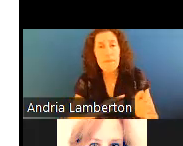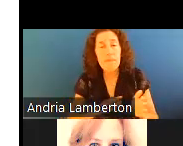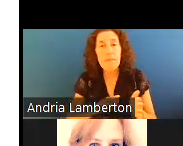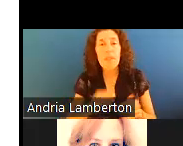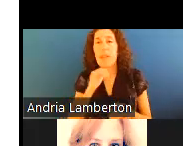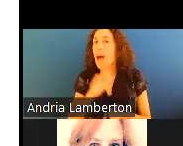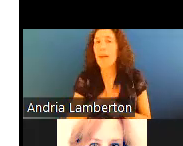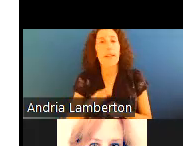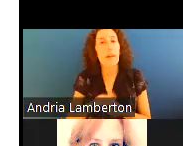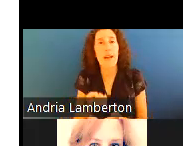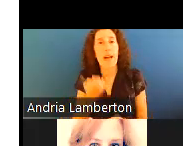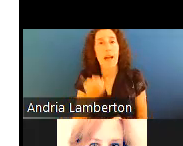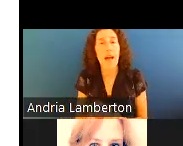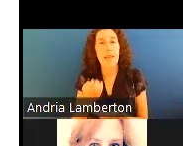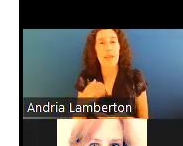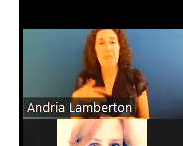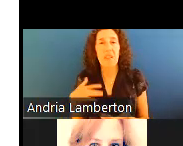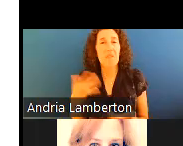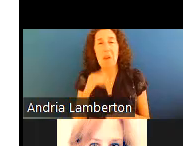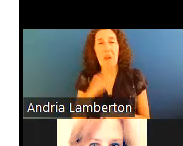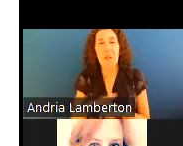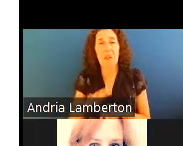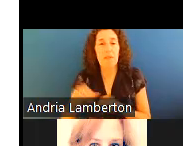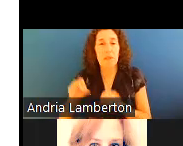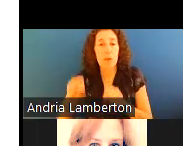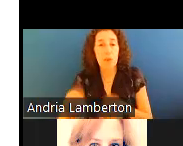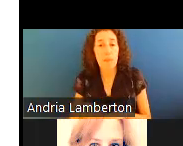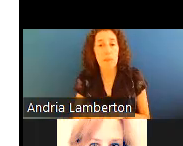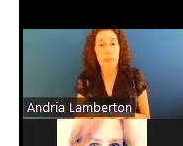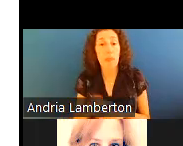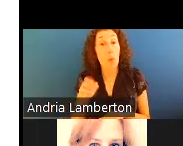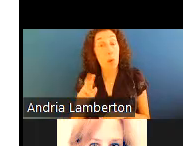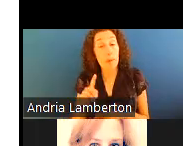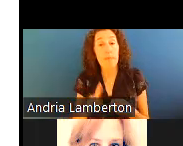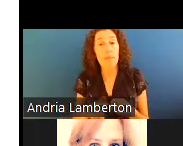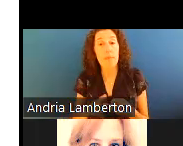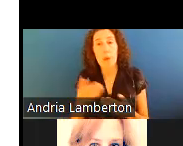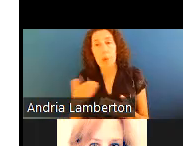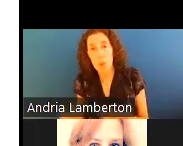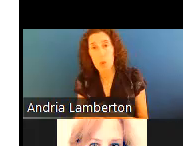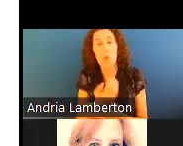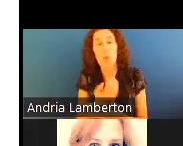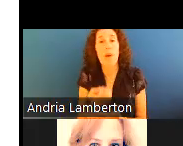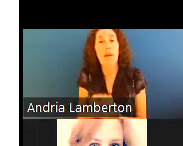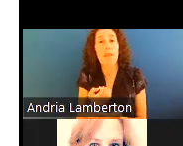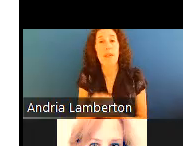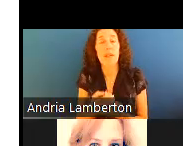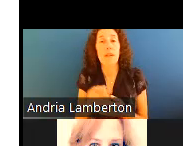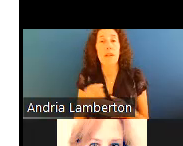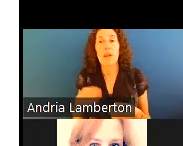Occasionally, new exonerating evidence comes to light. Perhaps the perpetrator was alleged to have done this on a particular